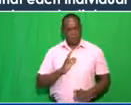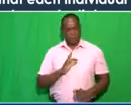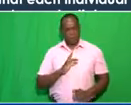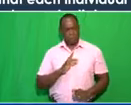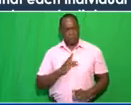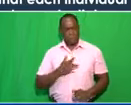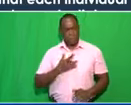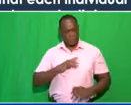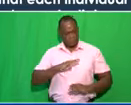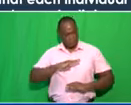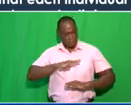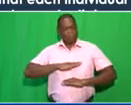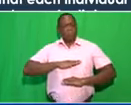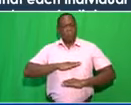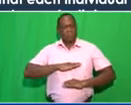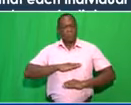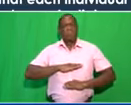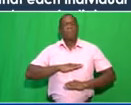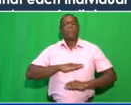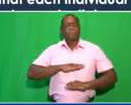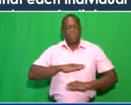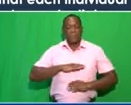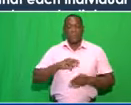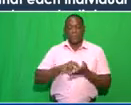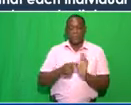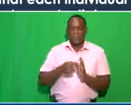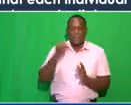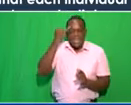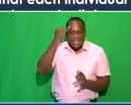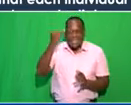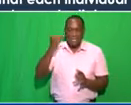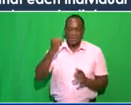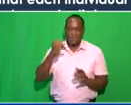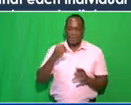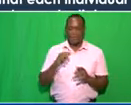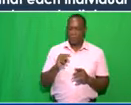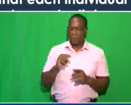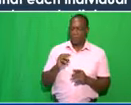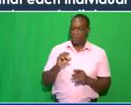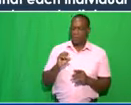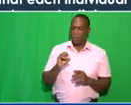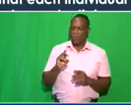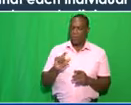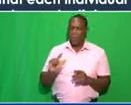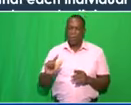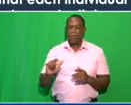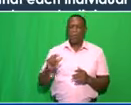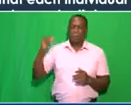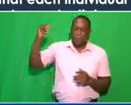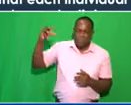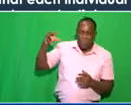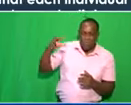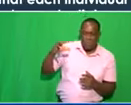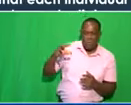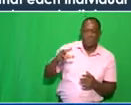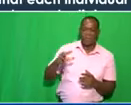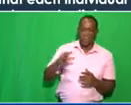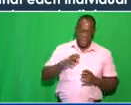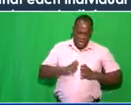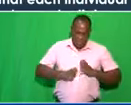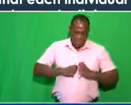being, intellectually, morally, emotionally, spiritually, so that the person has